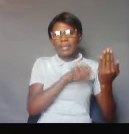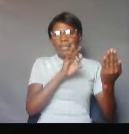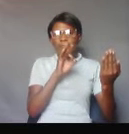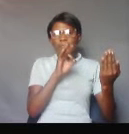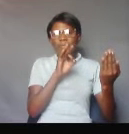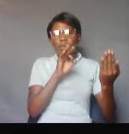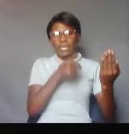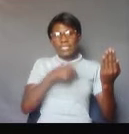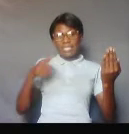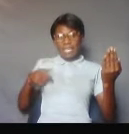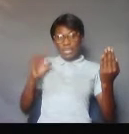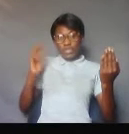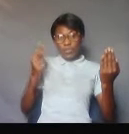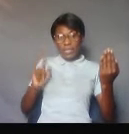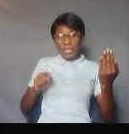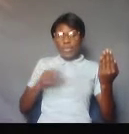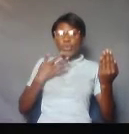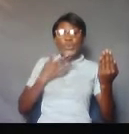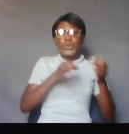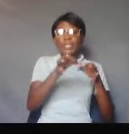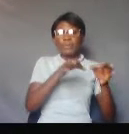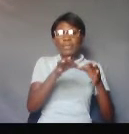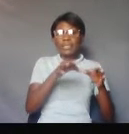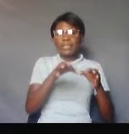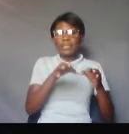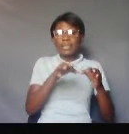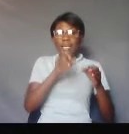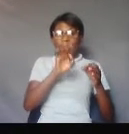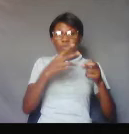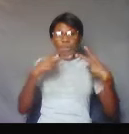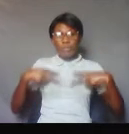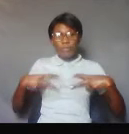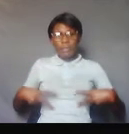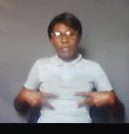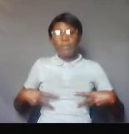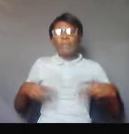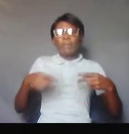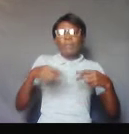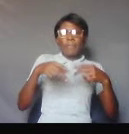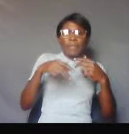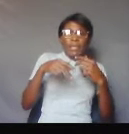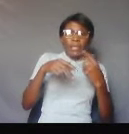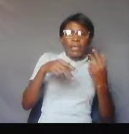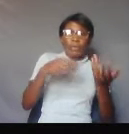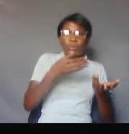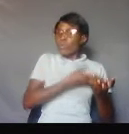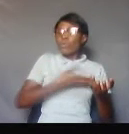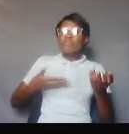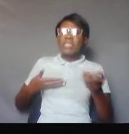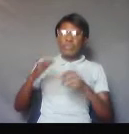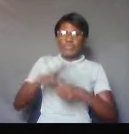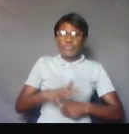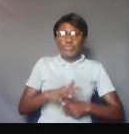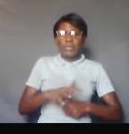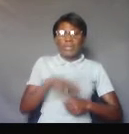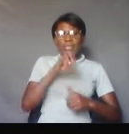gender? I mean, there's this classic dictum of men on the pulpit, women in the pew.